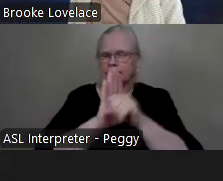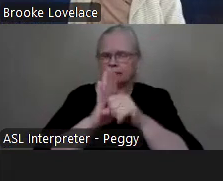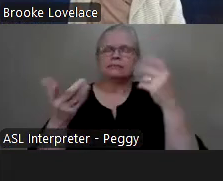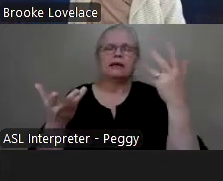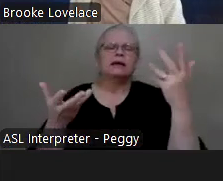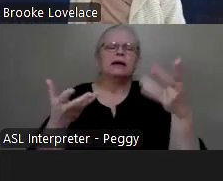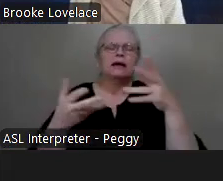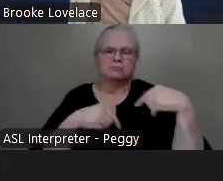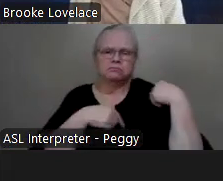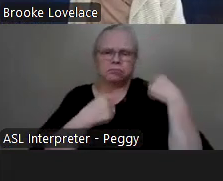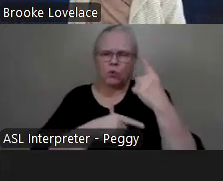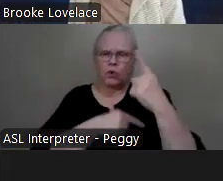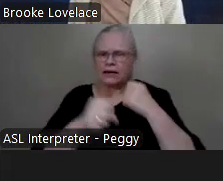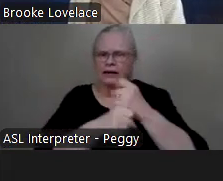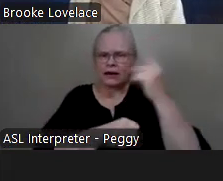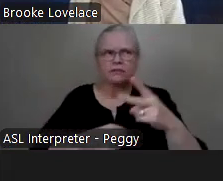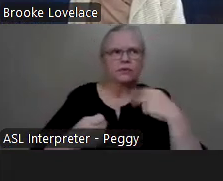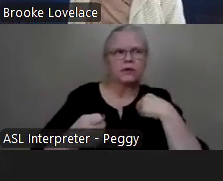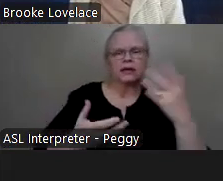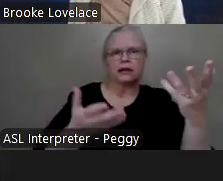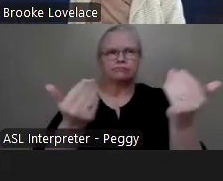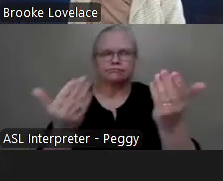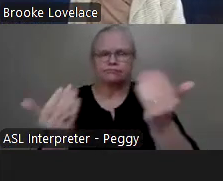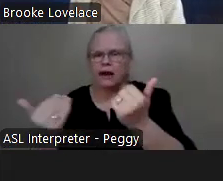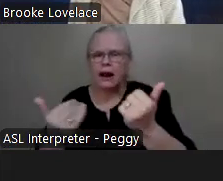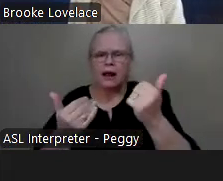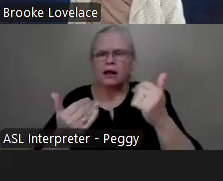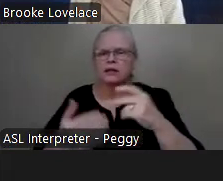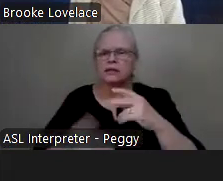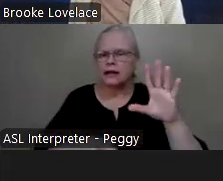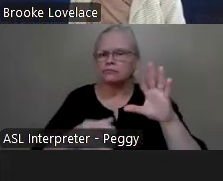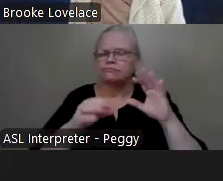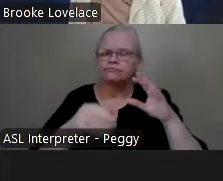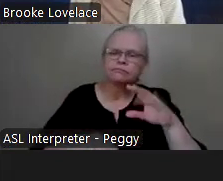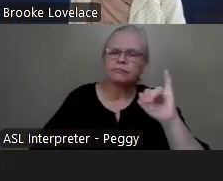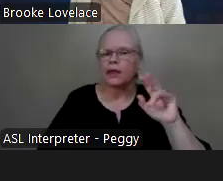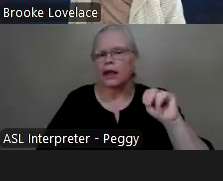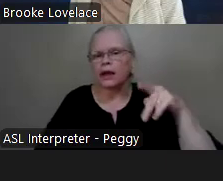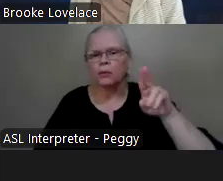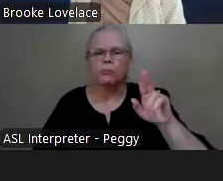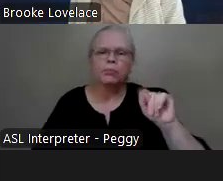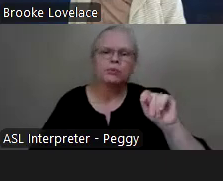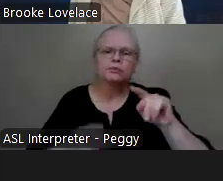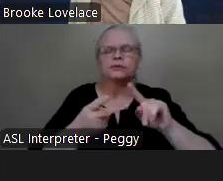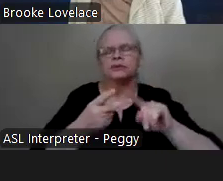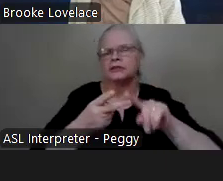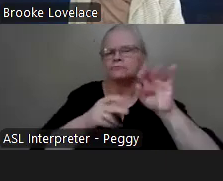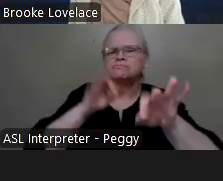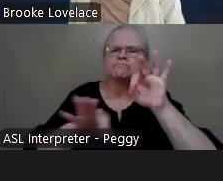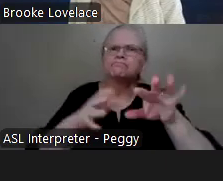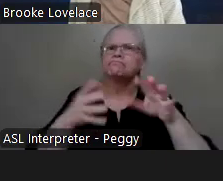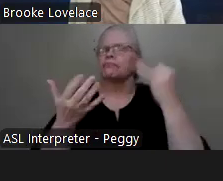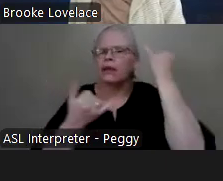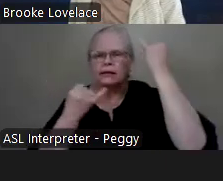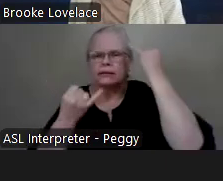really year and a half to give input and guide the planning process from the very start to where we are now. And then in our January